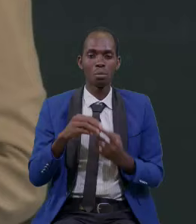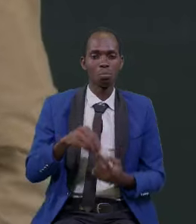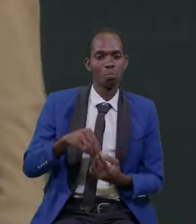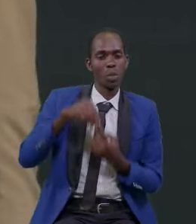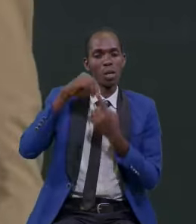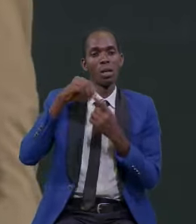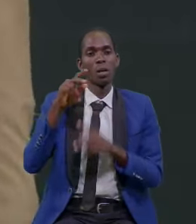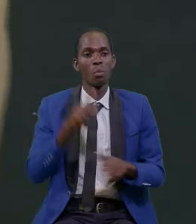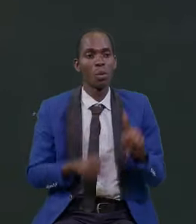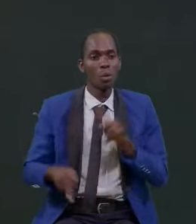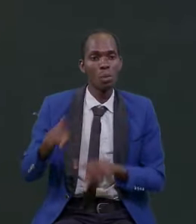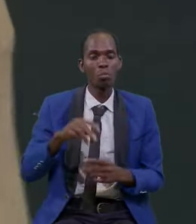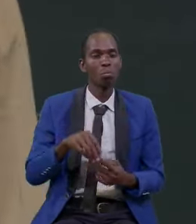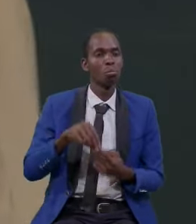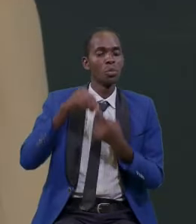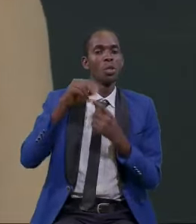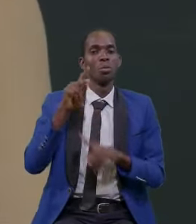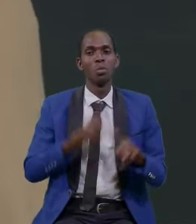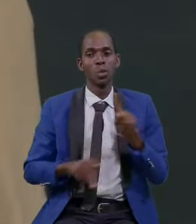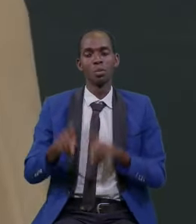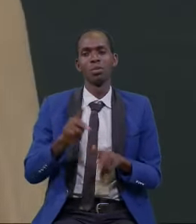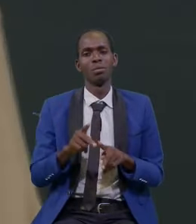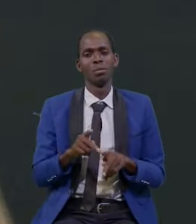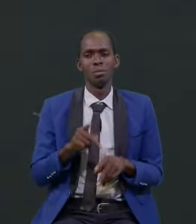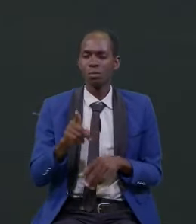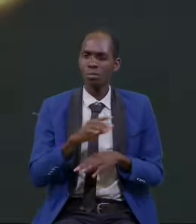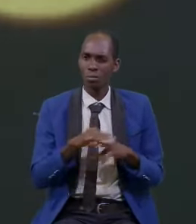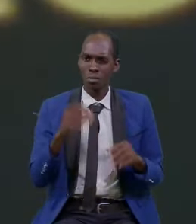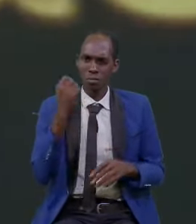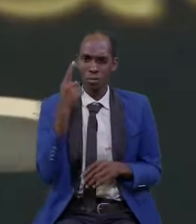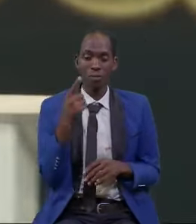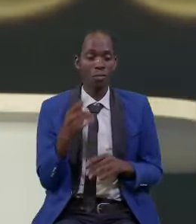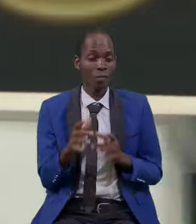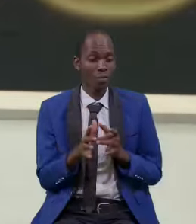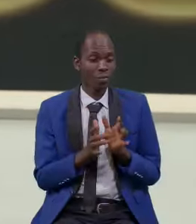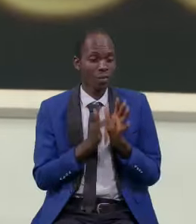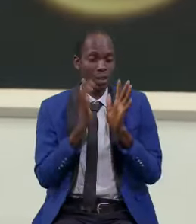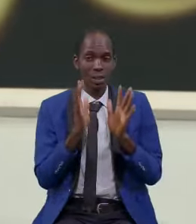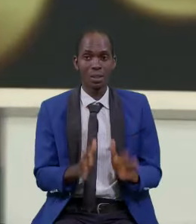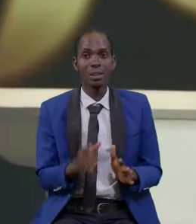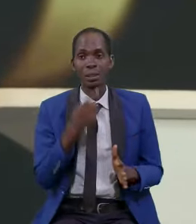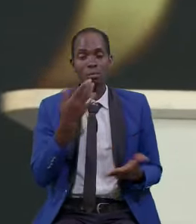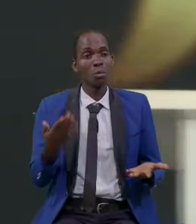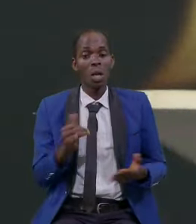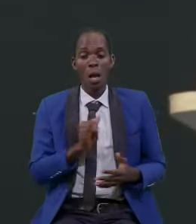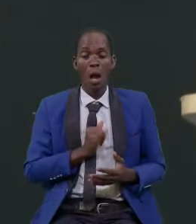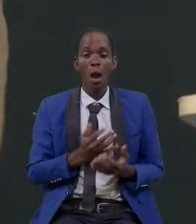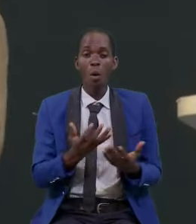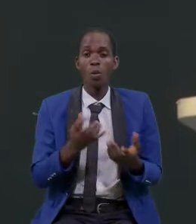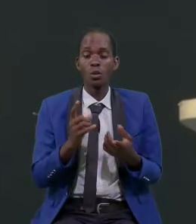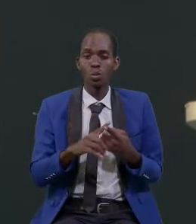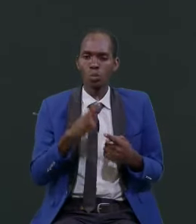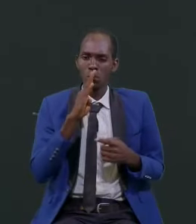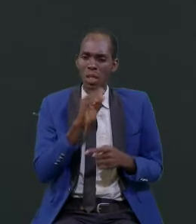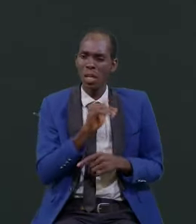peculiar people. You know, those who don't understand Christianity, they say, well, I want to be a normal Christian. I don't